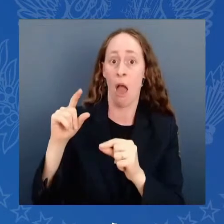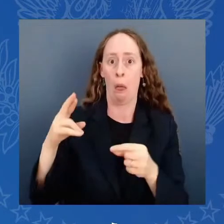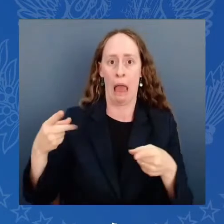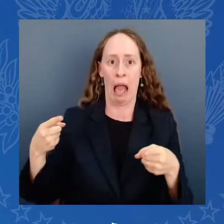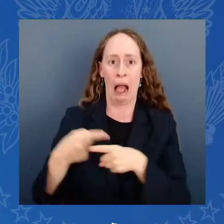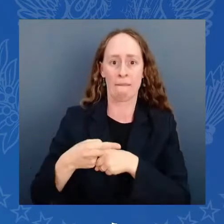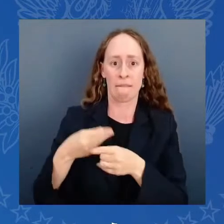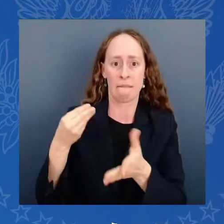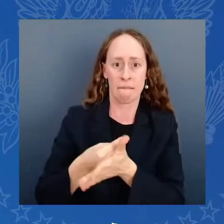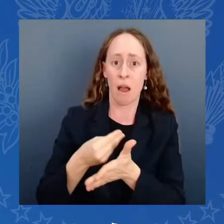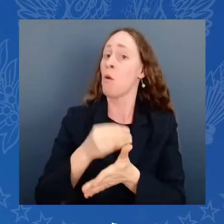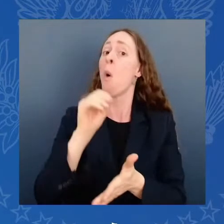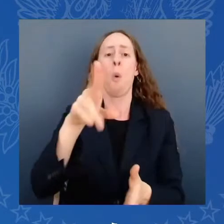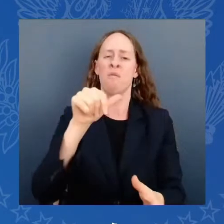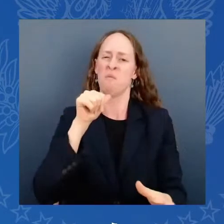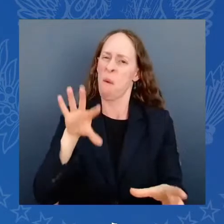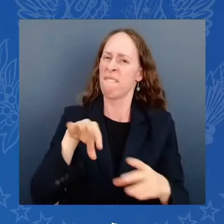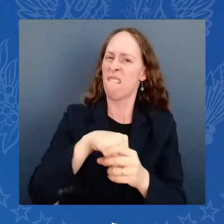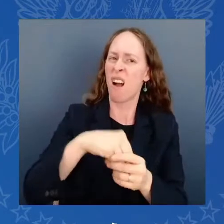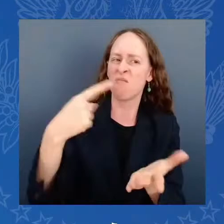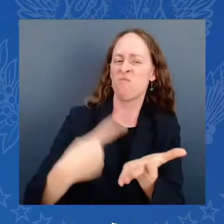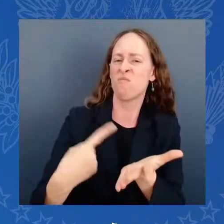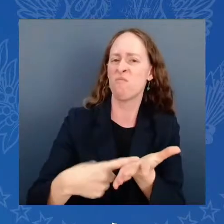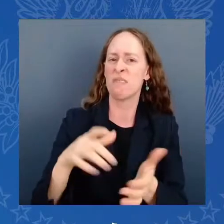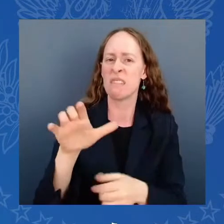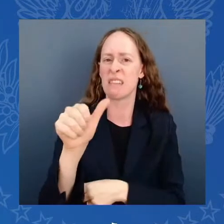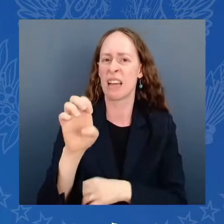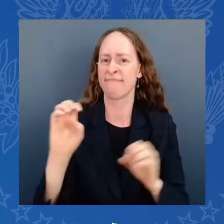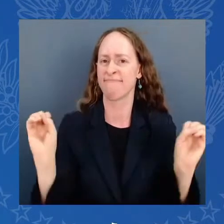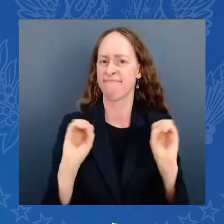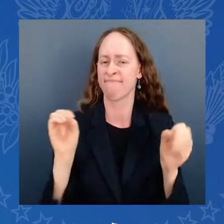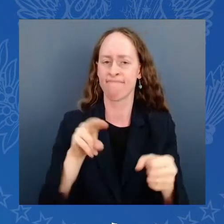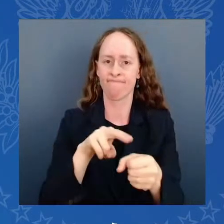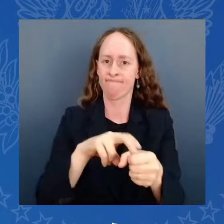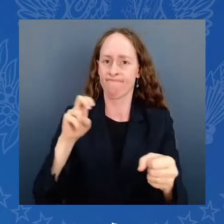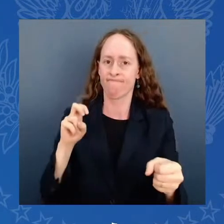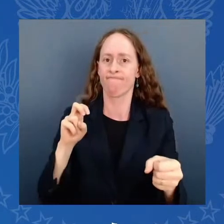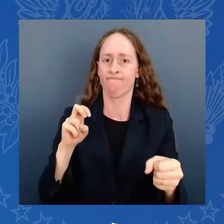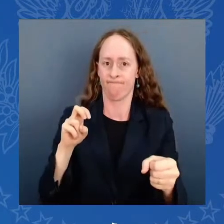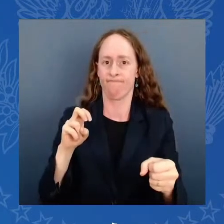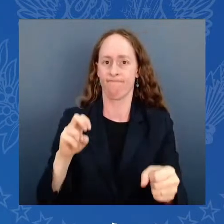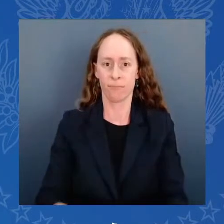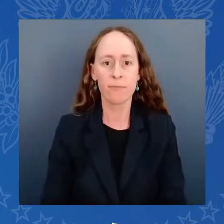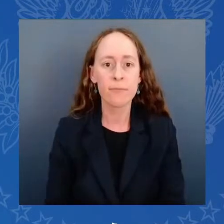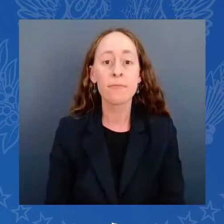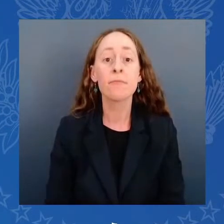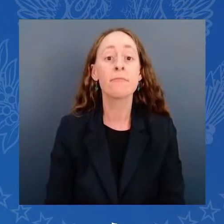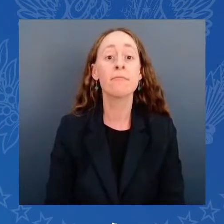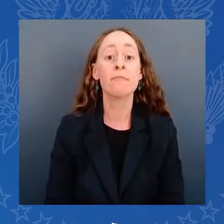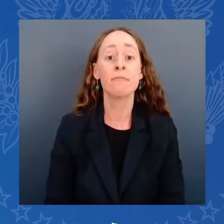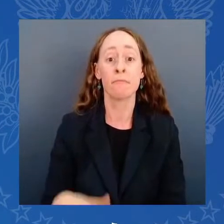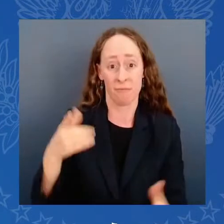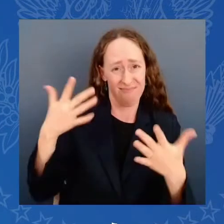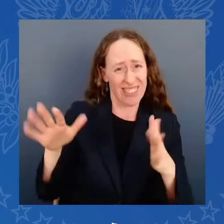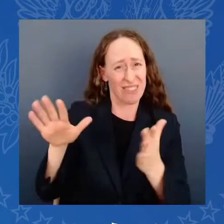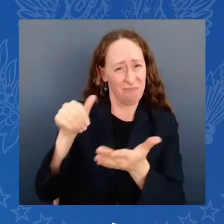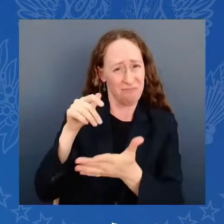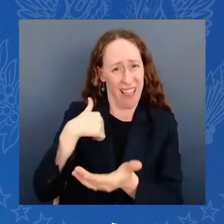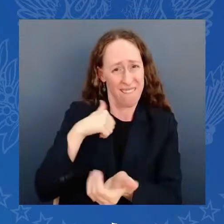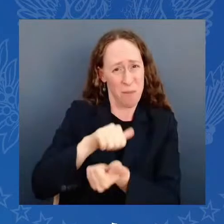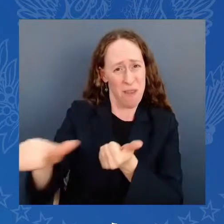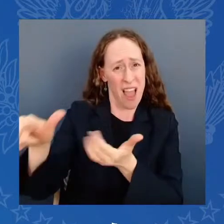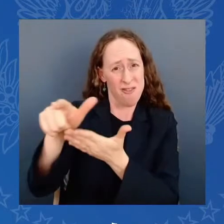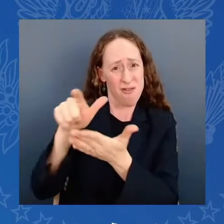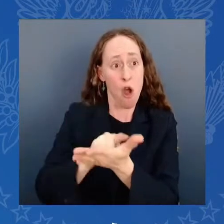ago that says all federal judges, including Supreme Court justices, have to recuse themselves in such cases. But